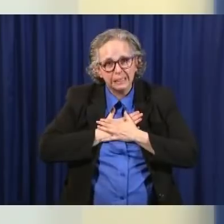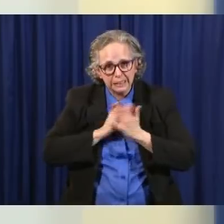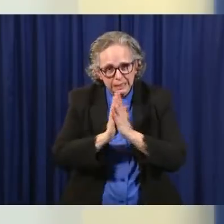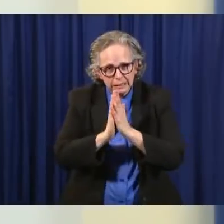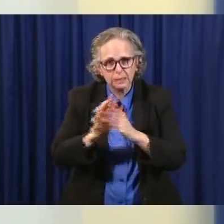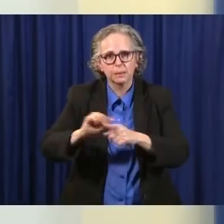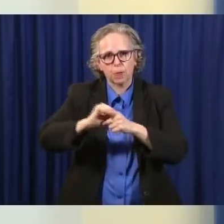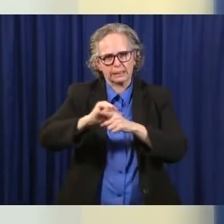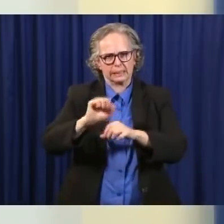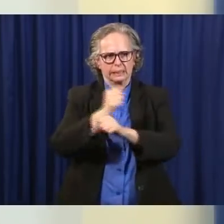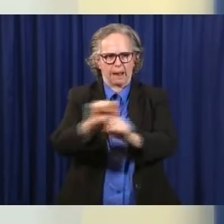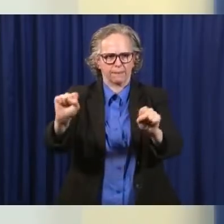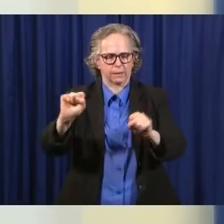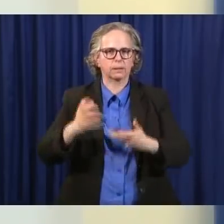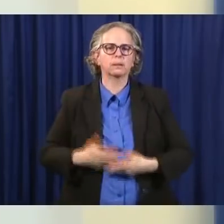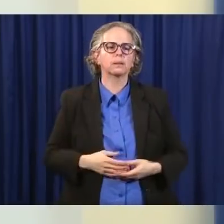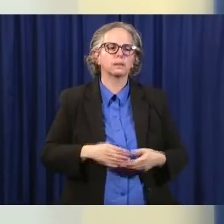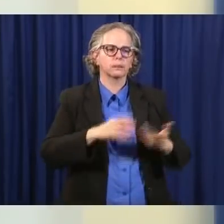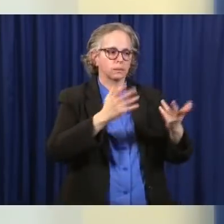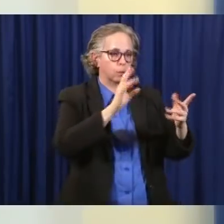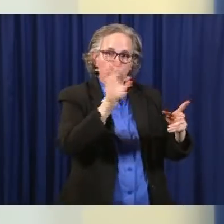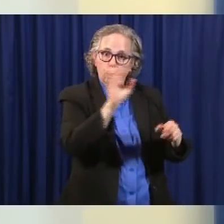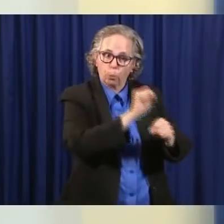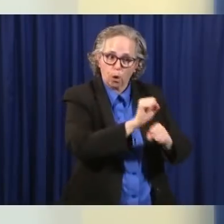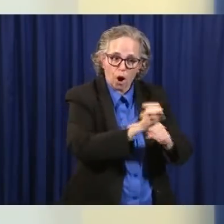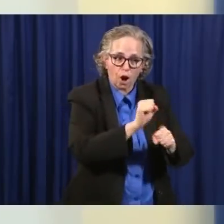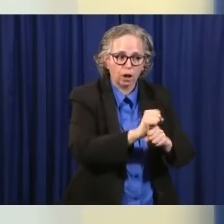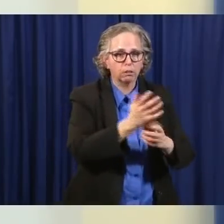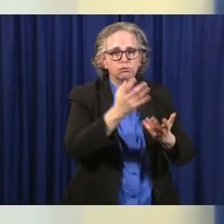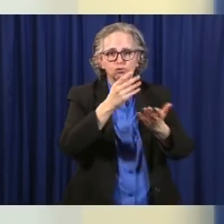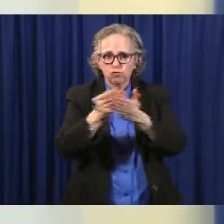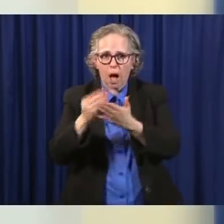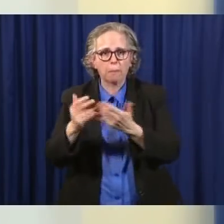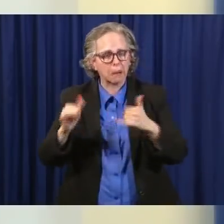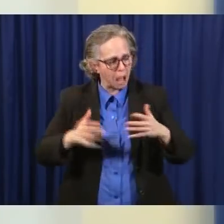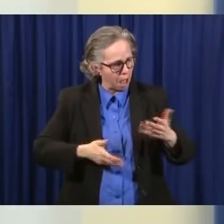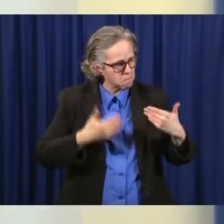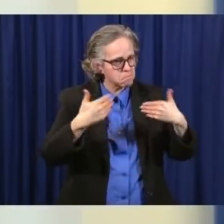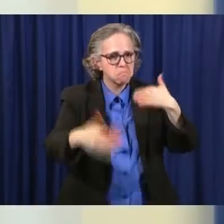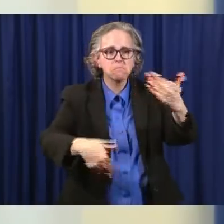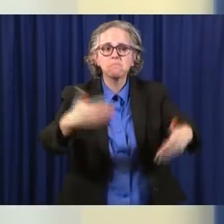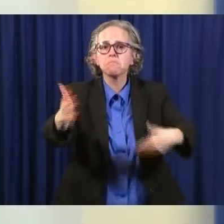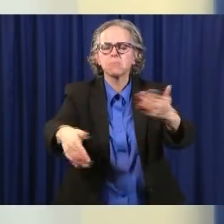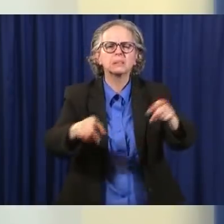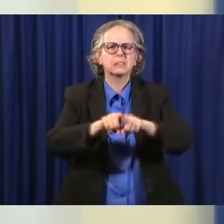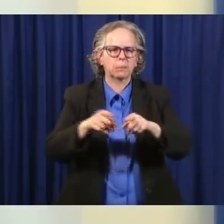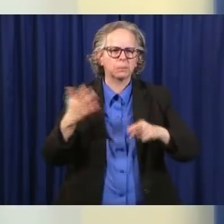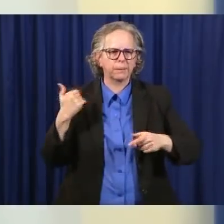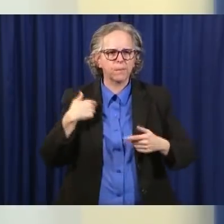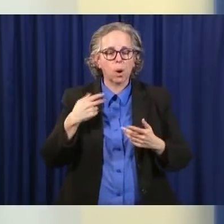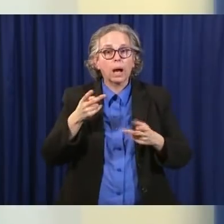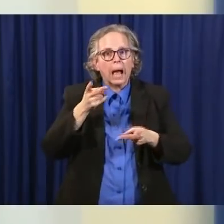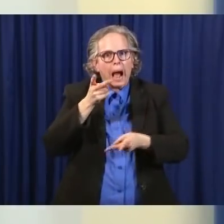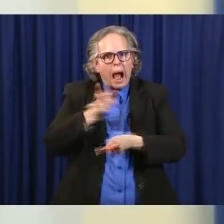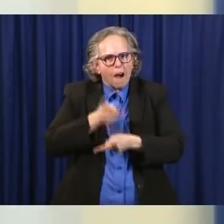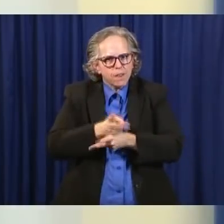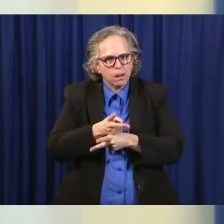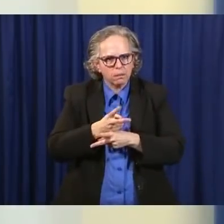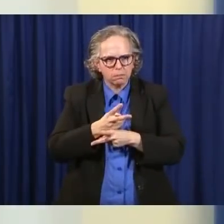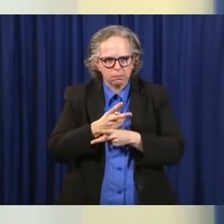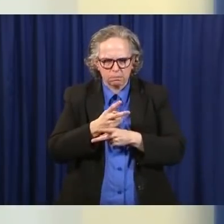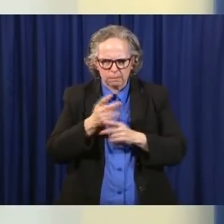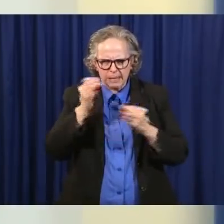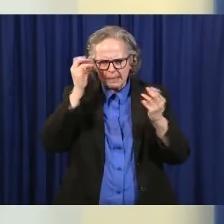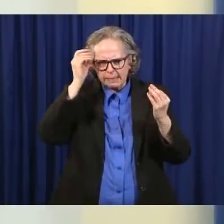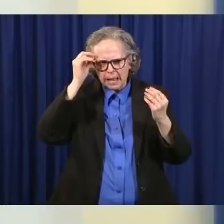about and just go back to normal. It really is to be judicious in the choices you make, do all of the protections you can